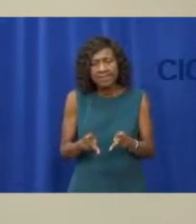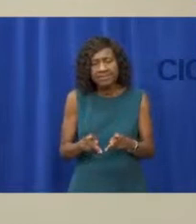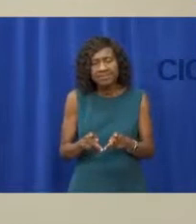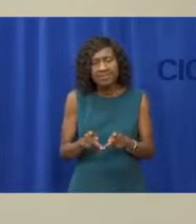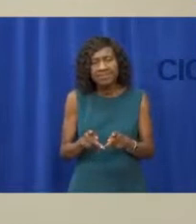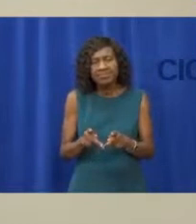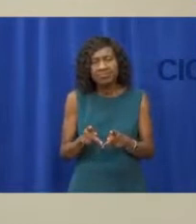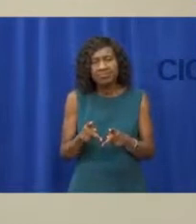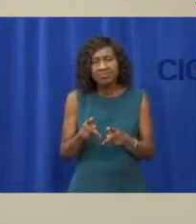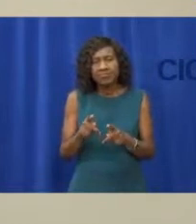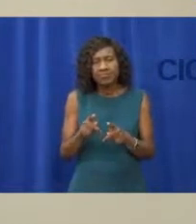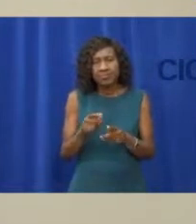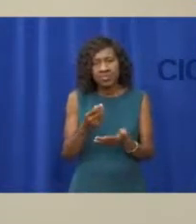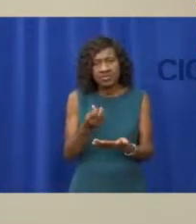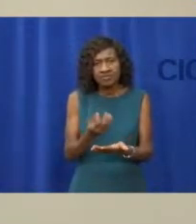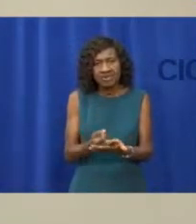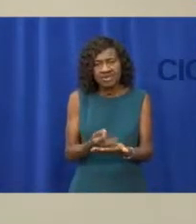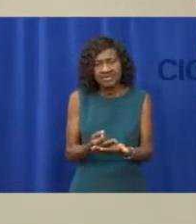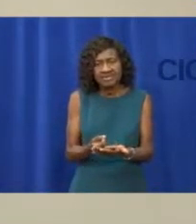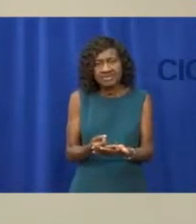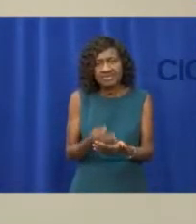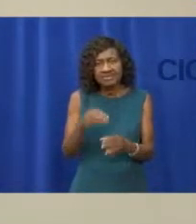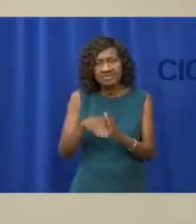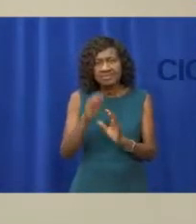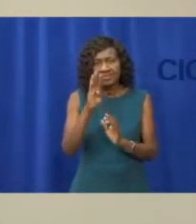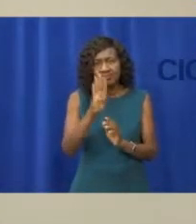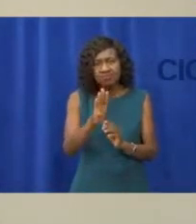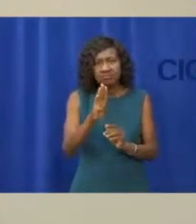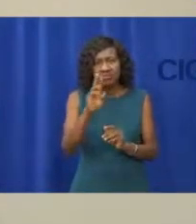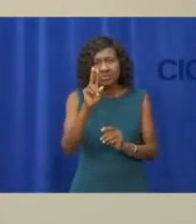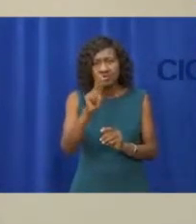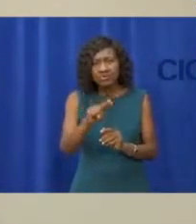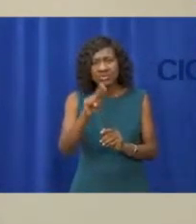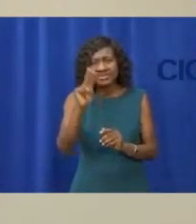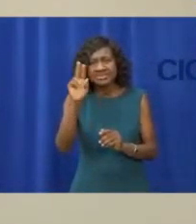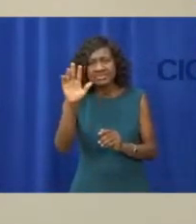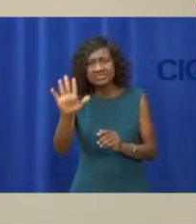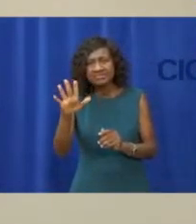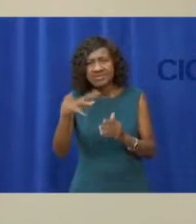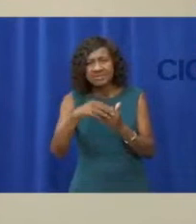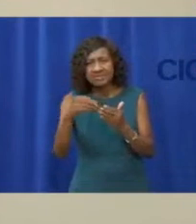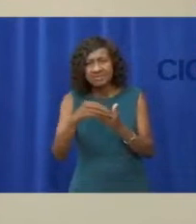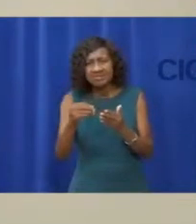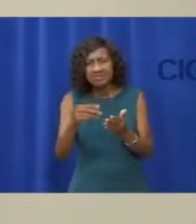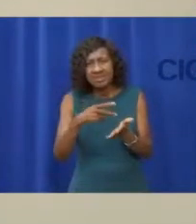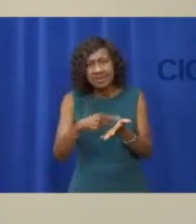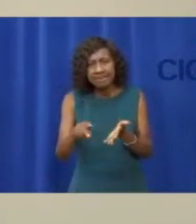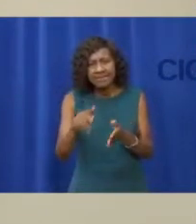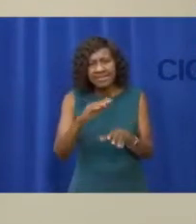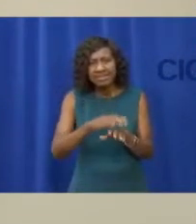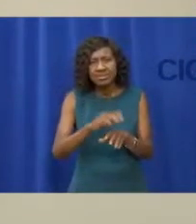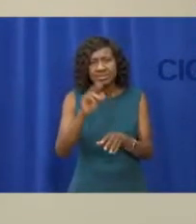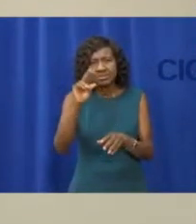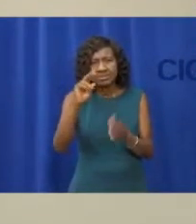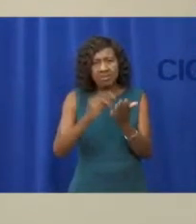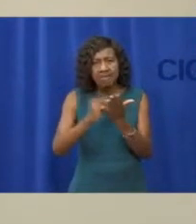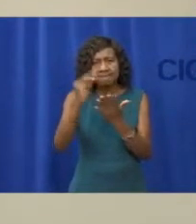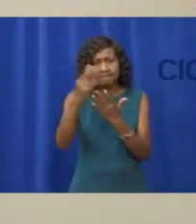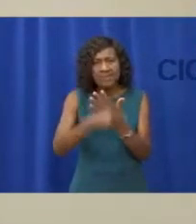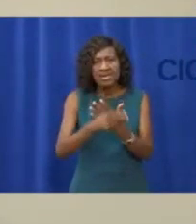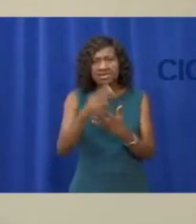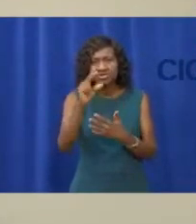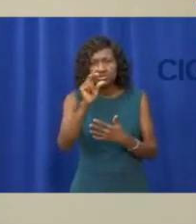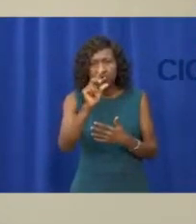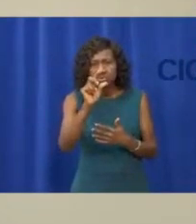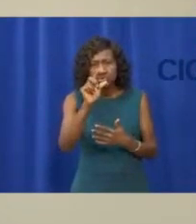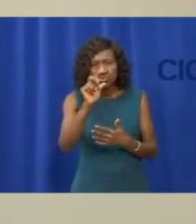veterans, in the amount of $425. We paid that on the 27th of March. We